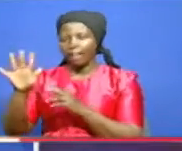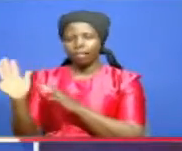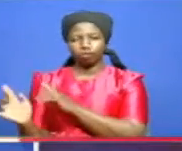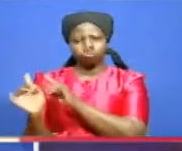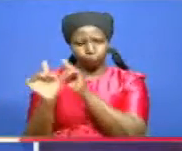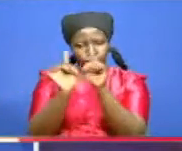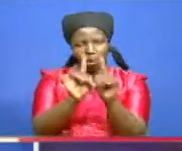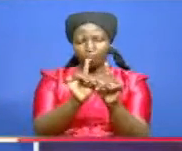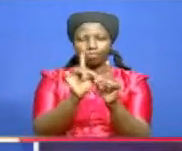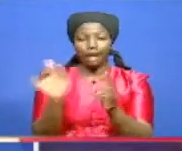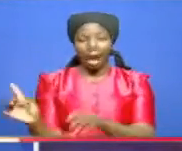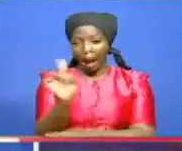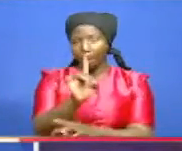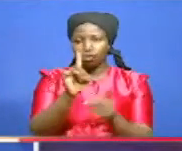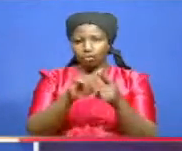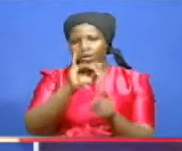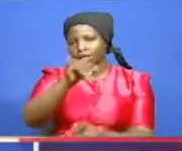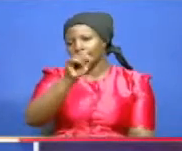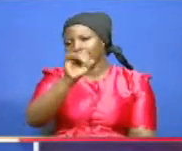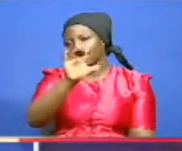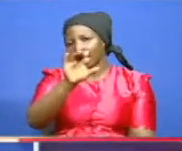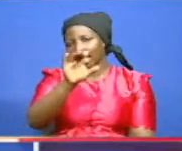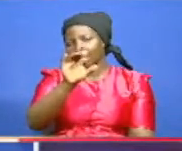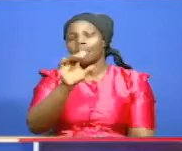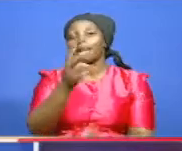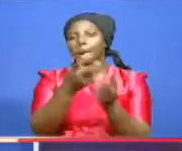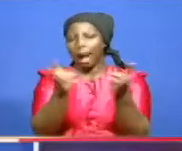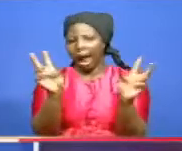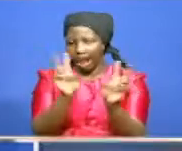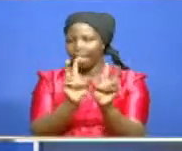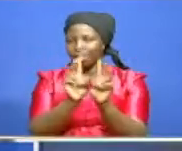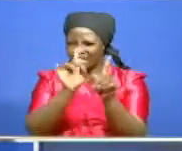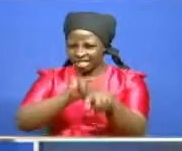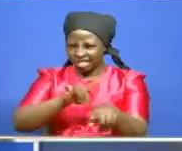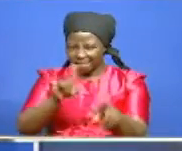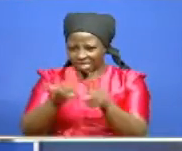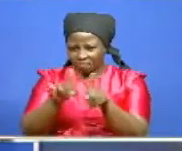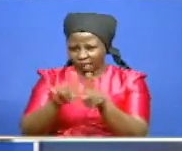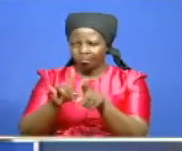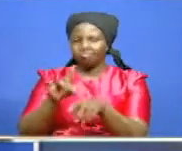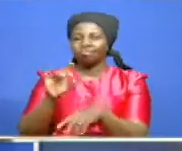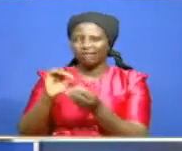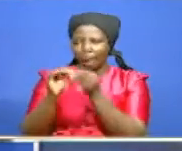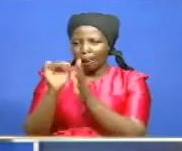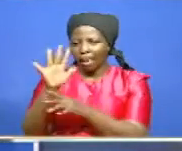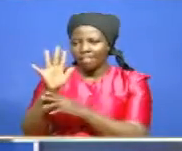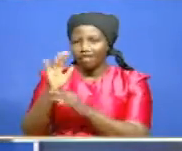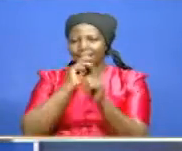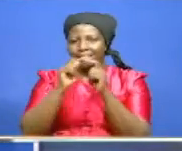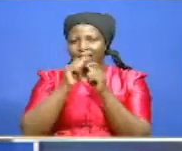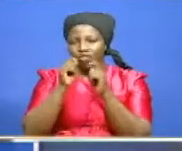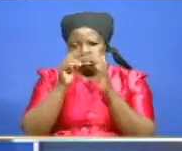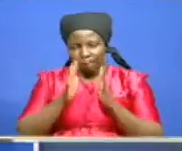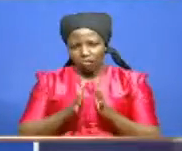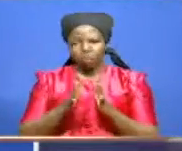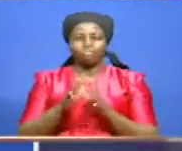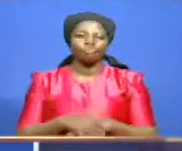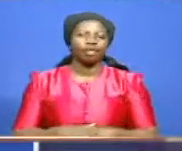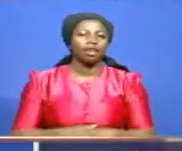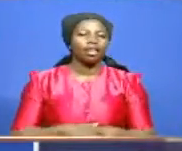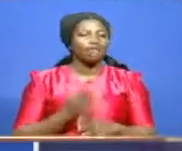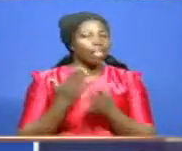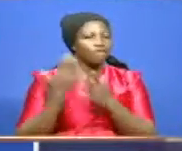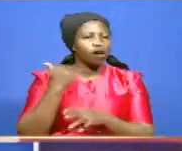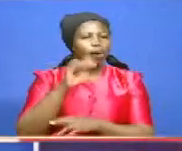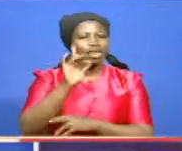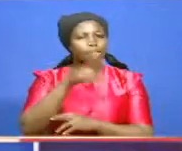the Judicial Service Commission as the fifth interviewee for the position of Chief Justice. The former Director of Public Prosecutions